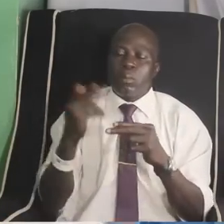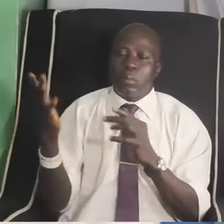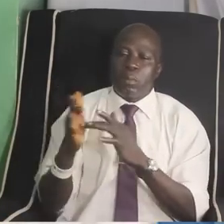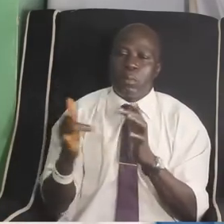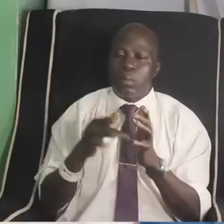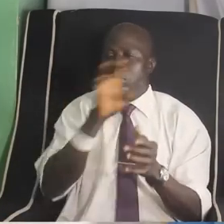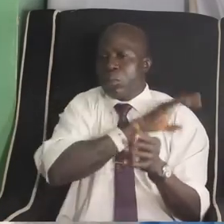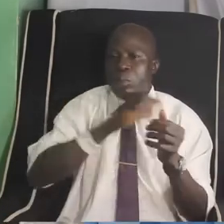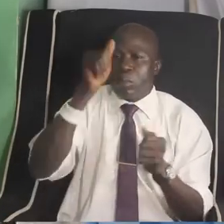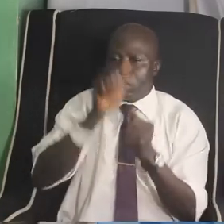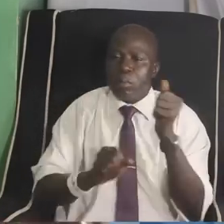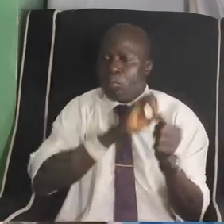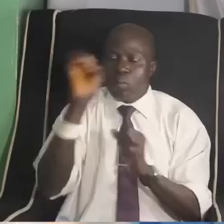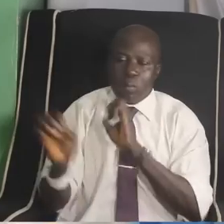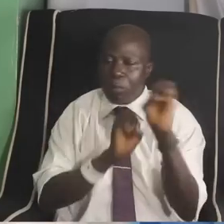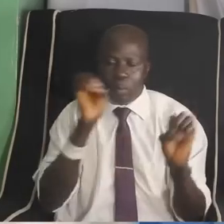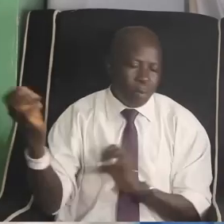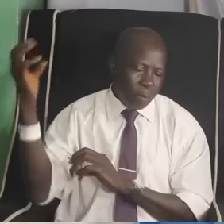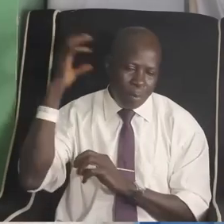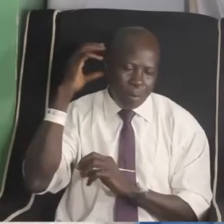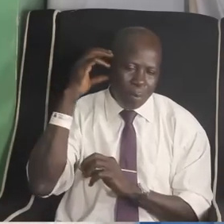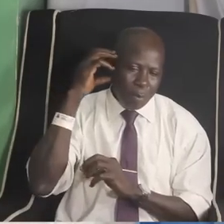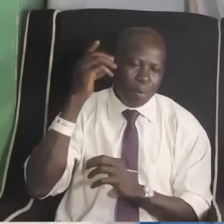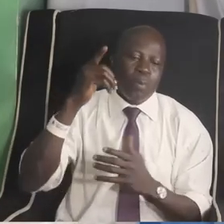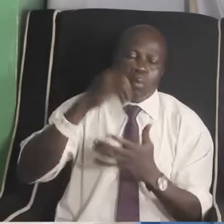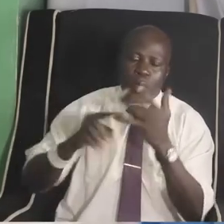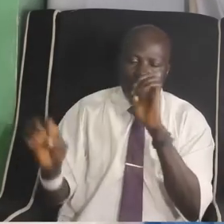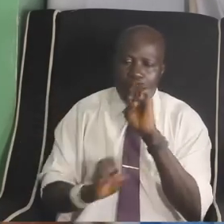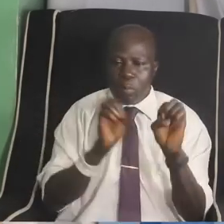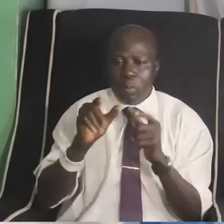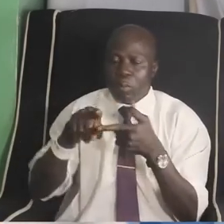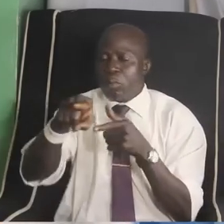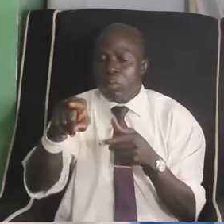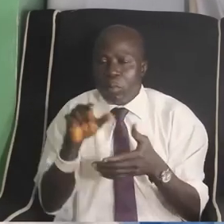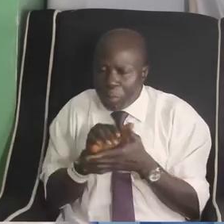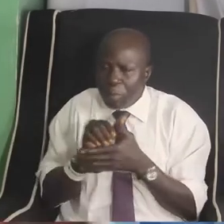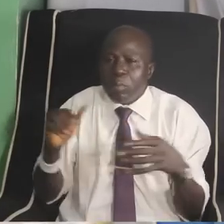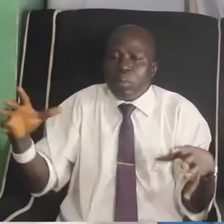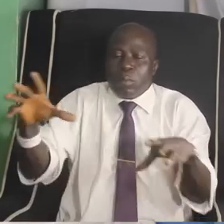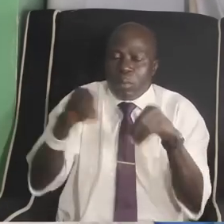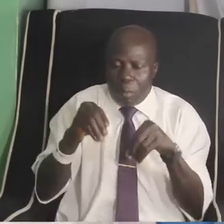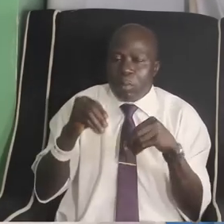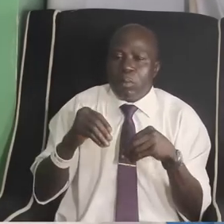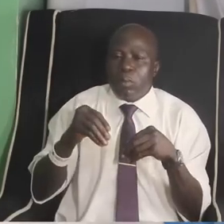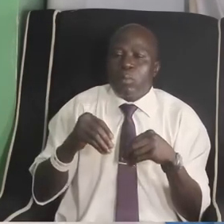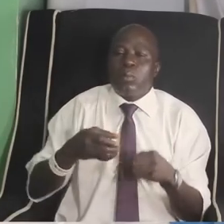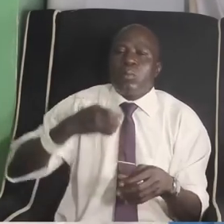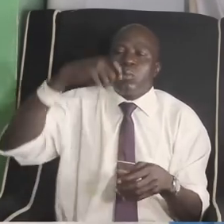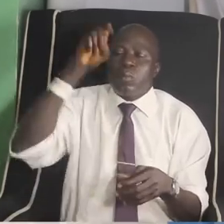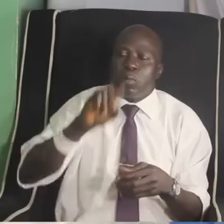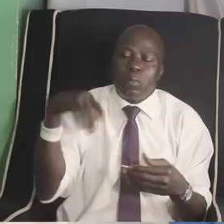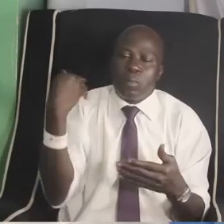Jesus, whosoever that is hearing me, you that cleave unto covenants of